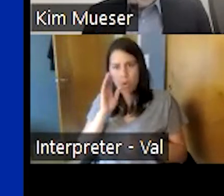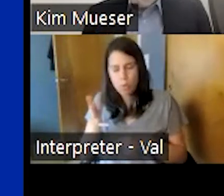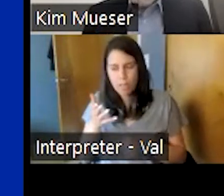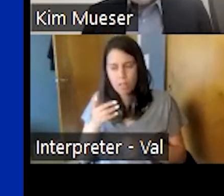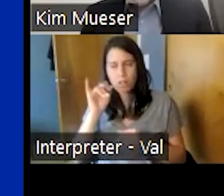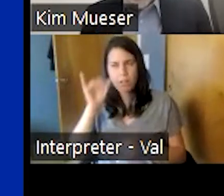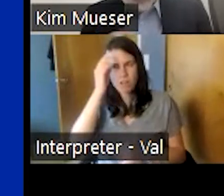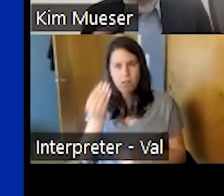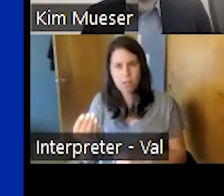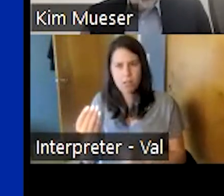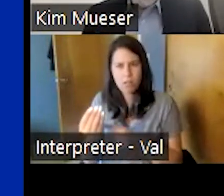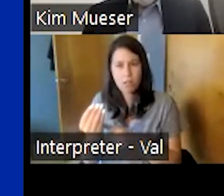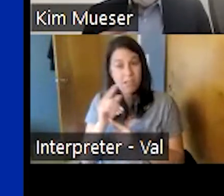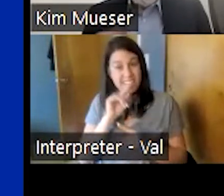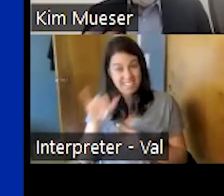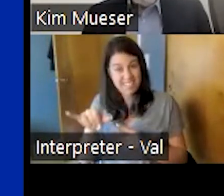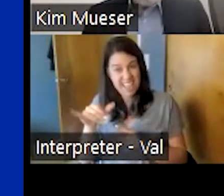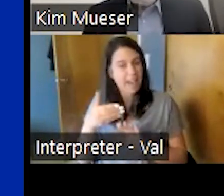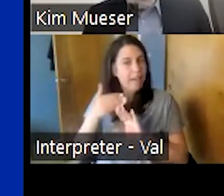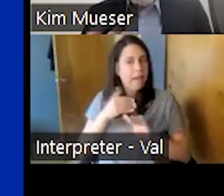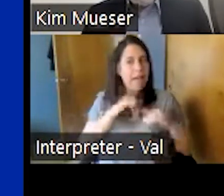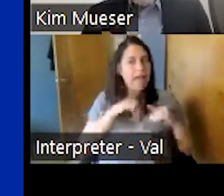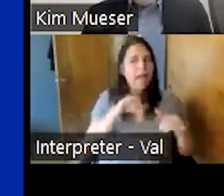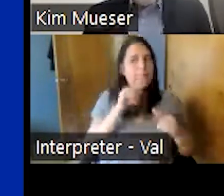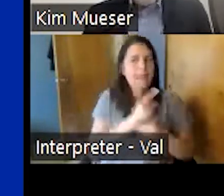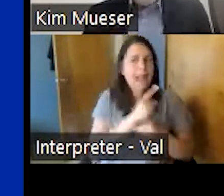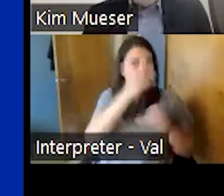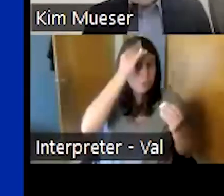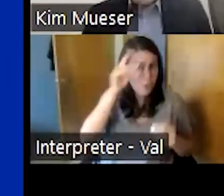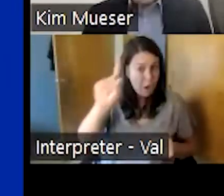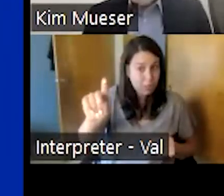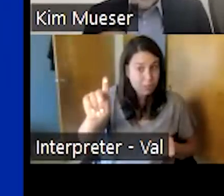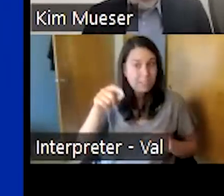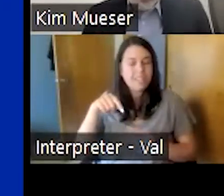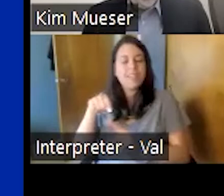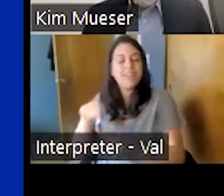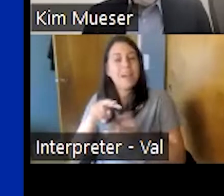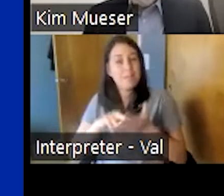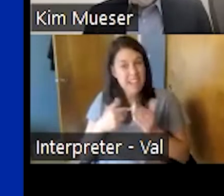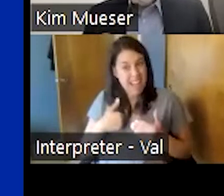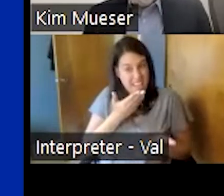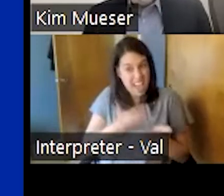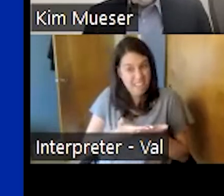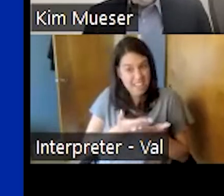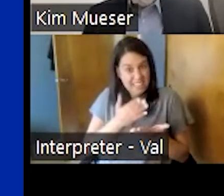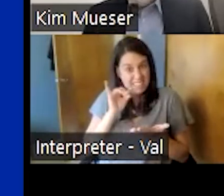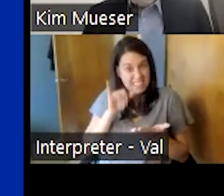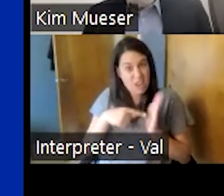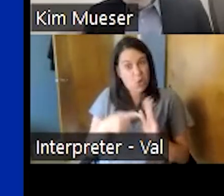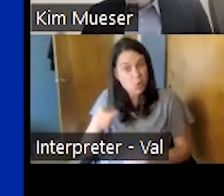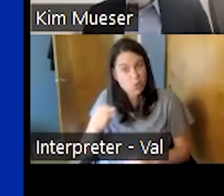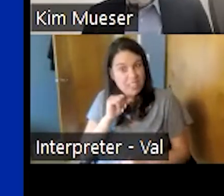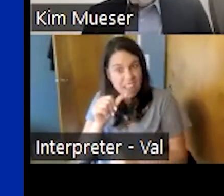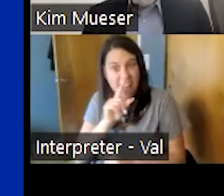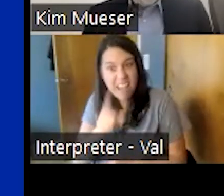be a common inaccurate way of thinking, which is kind of a hint that there is evidence against the thought and it may not be accurate, but